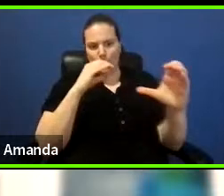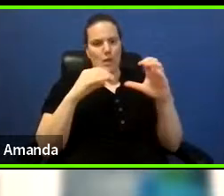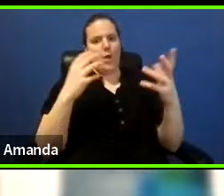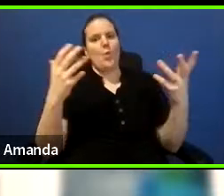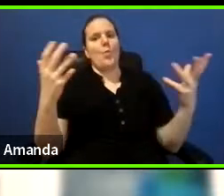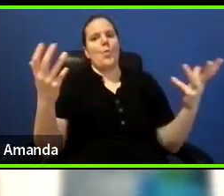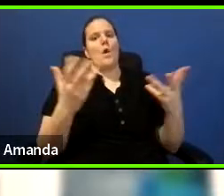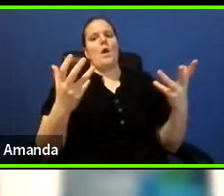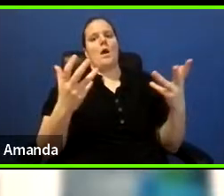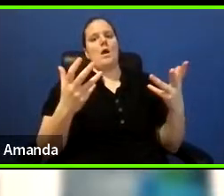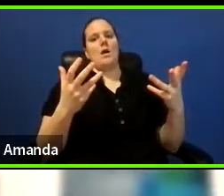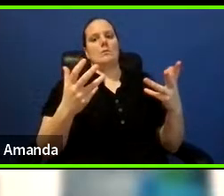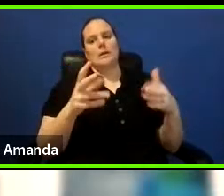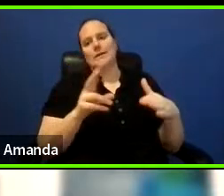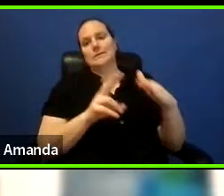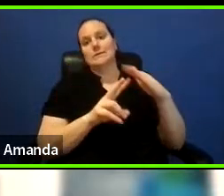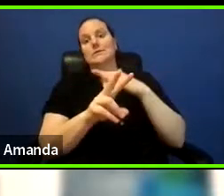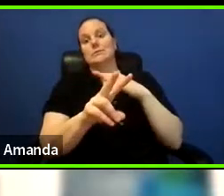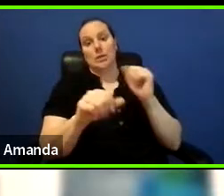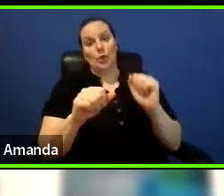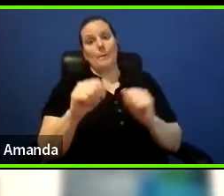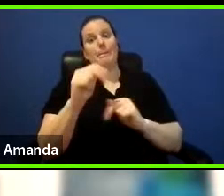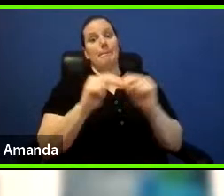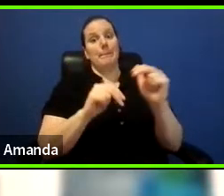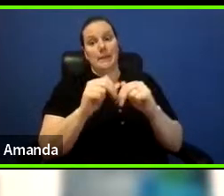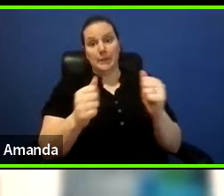and anticipating could potentially be built.